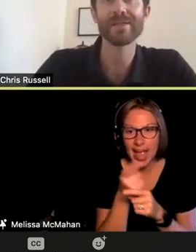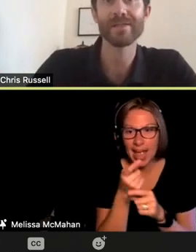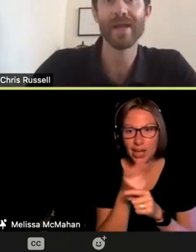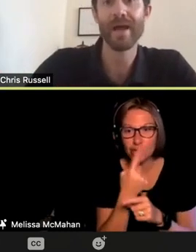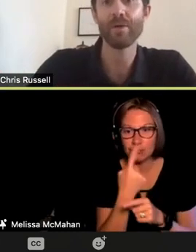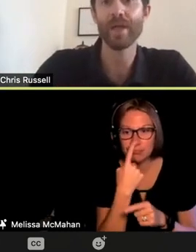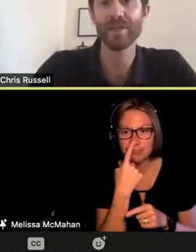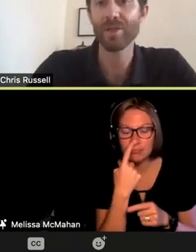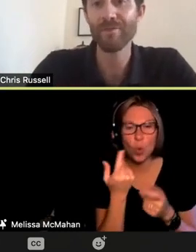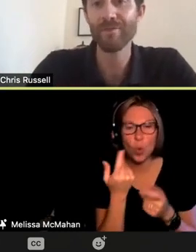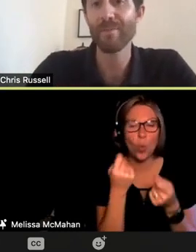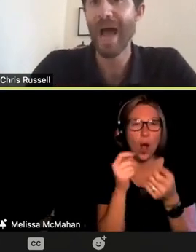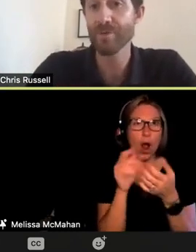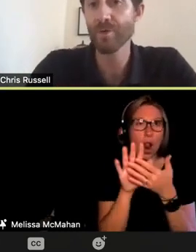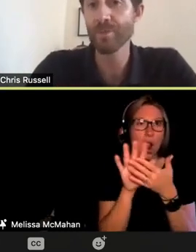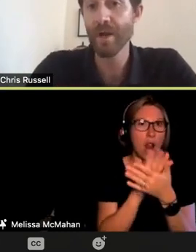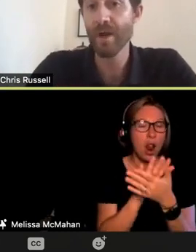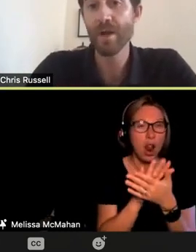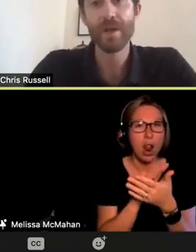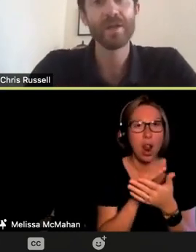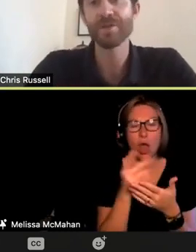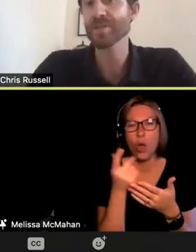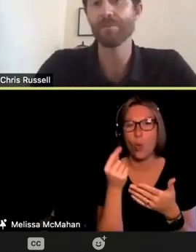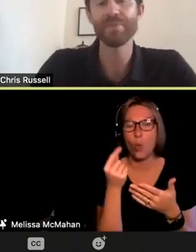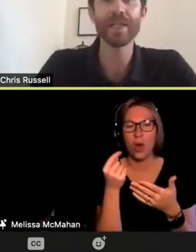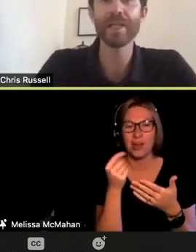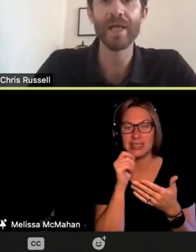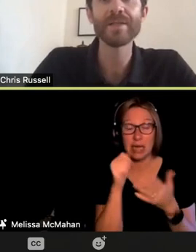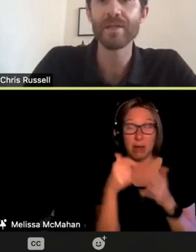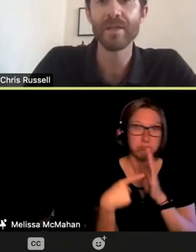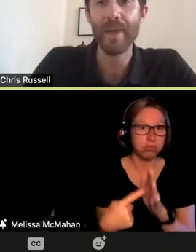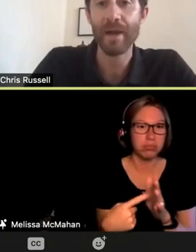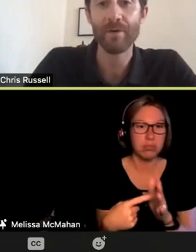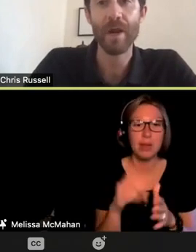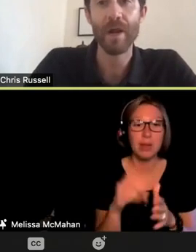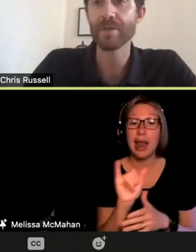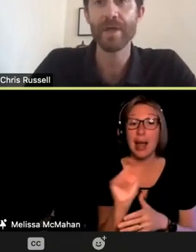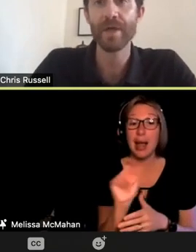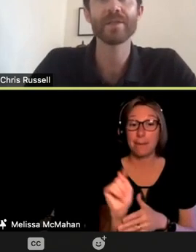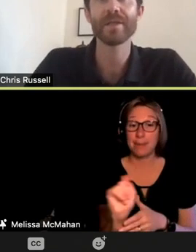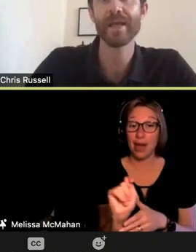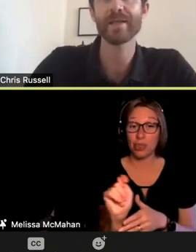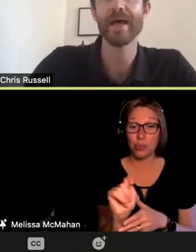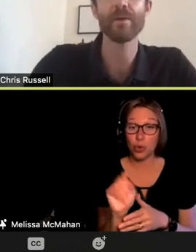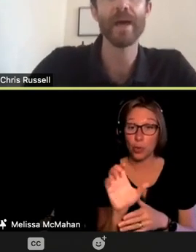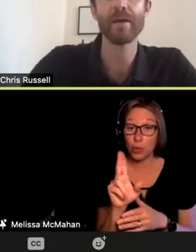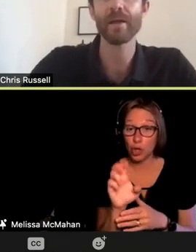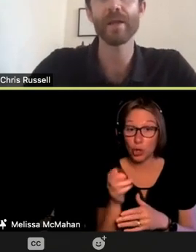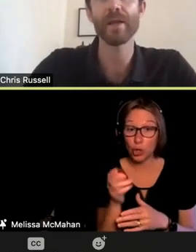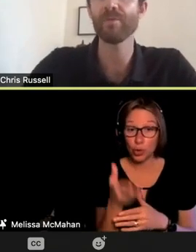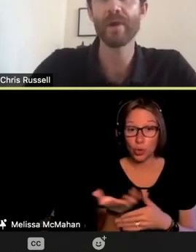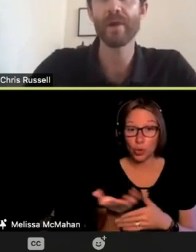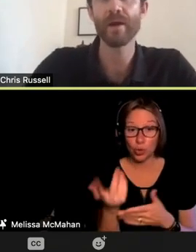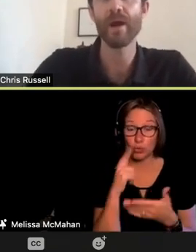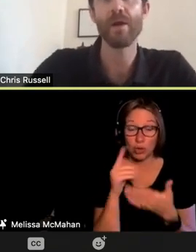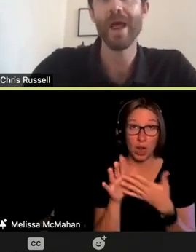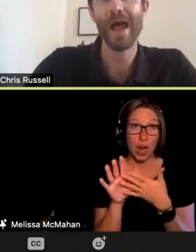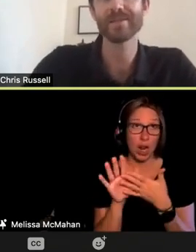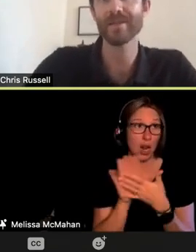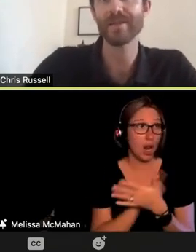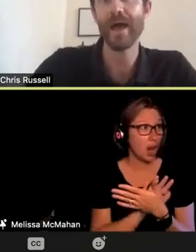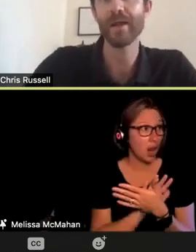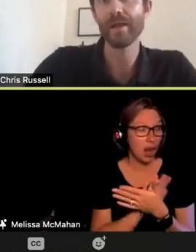really doesn't stand out. Like the cue for bathroom there just completely blends into the background. There's nothing that stands out about it, and it would be very